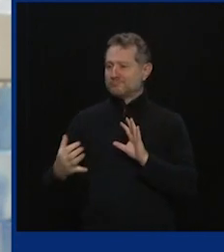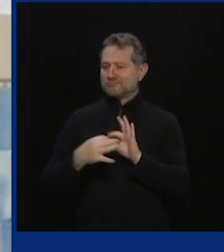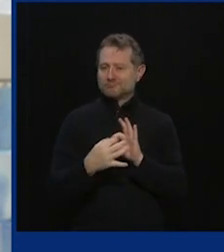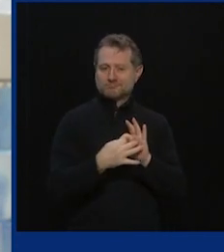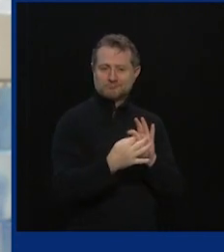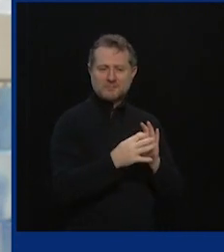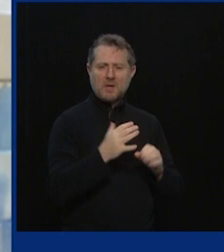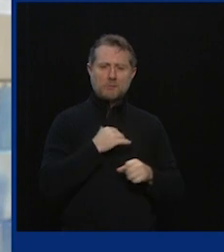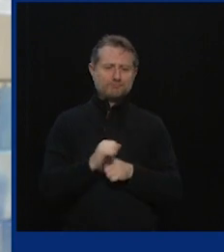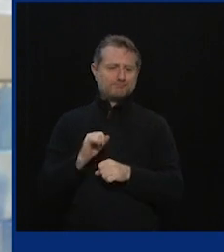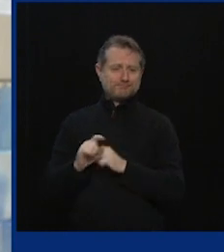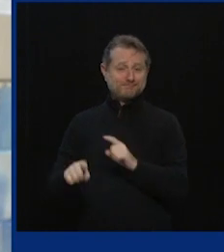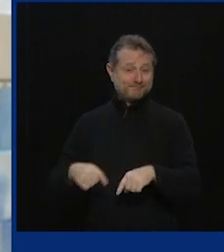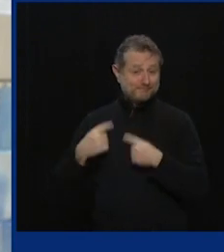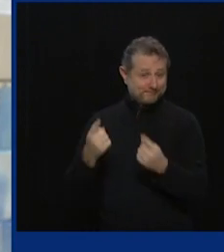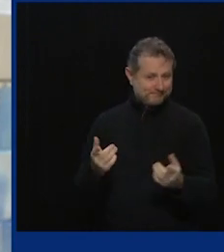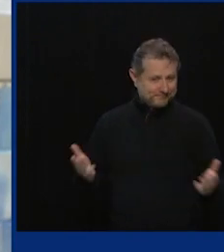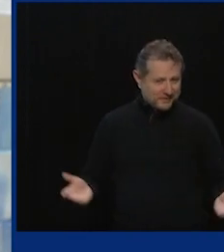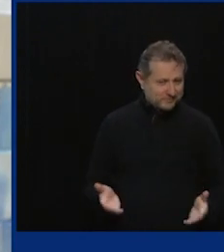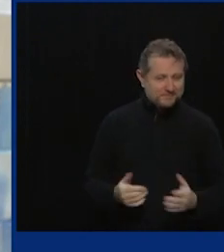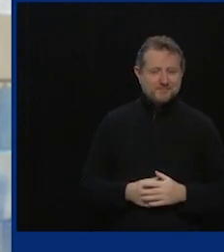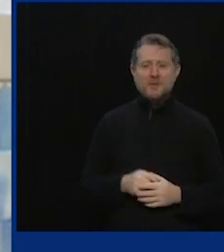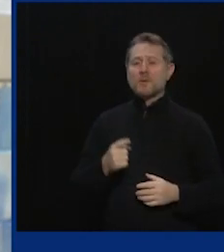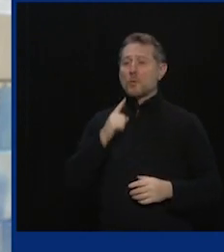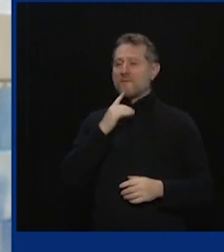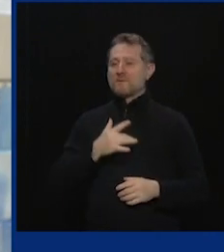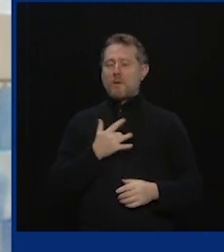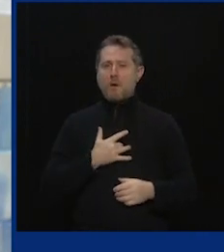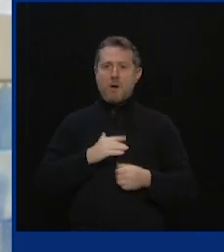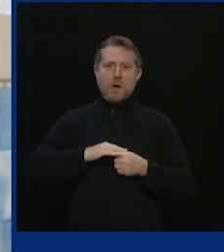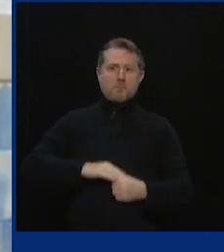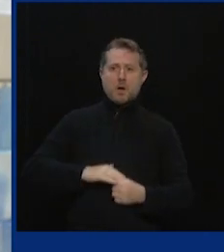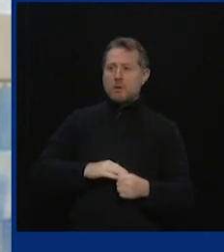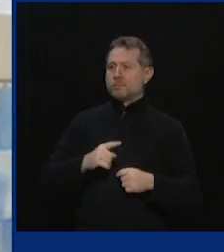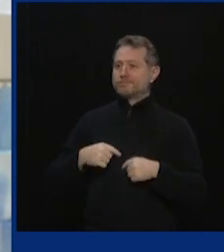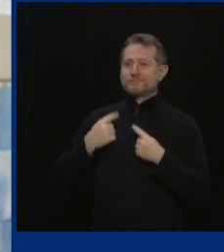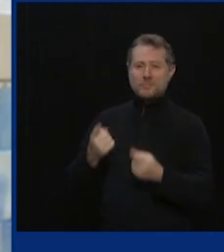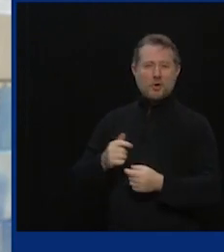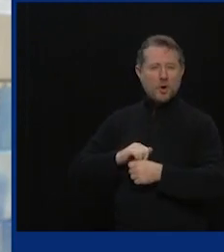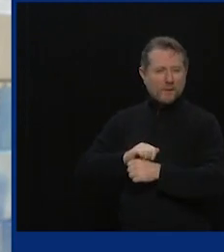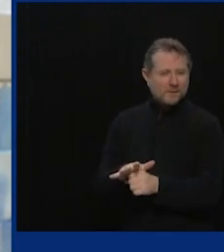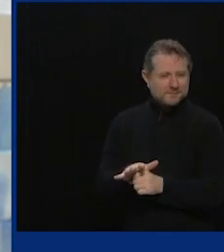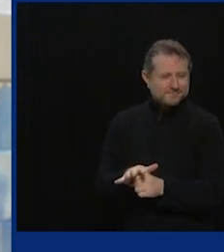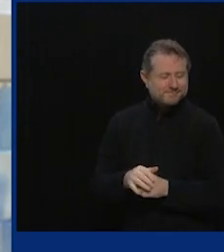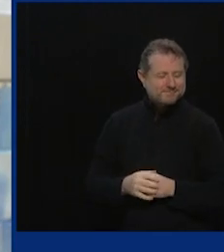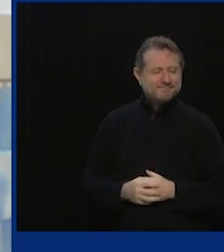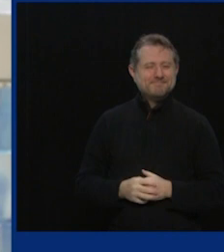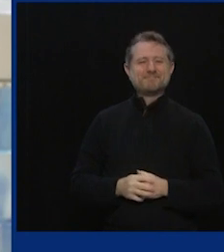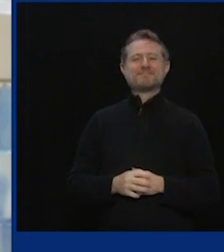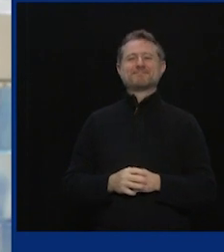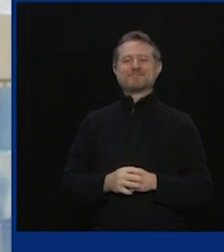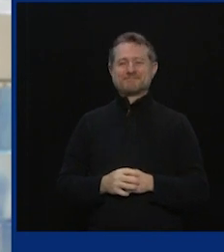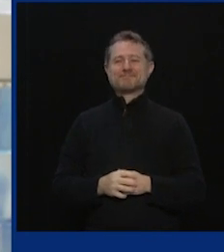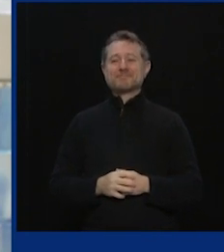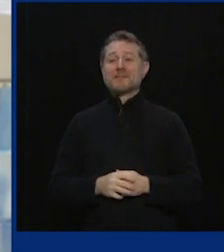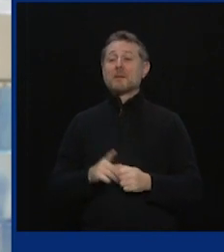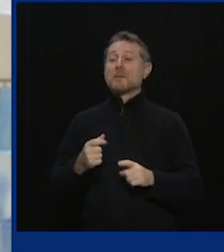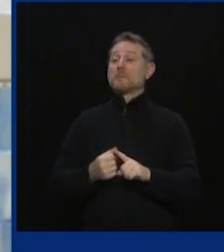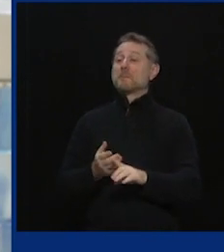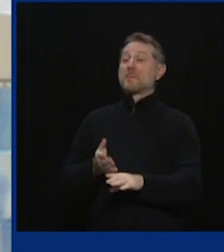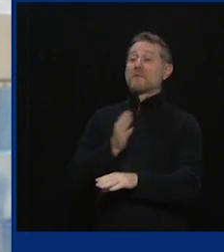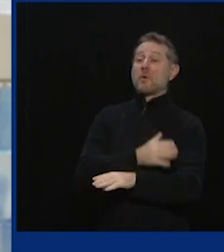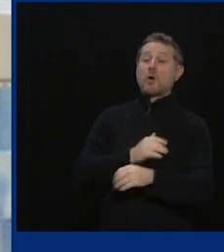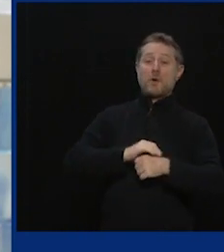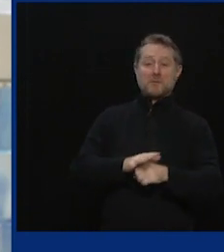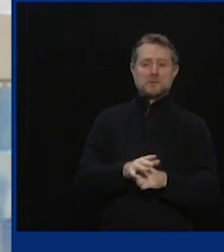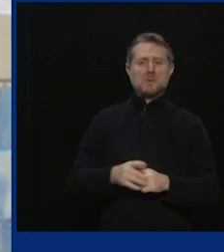extraordinary pressure that you and your teams have been under. On a given day, non-pandemic world, you are